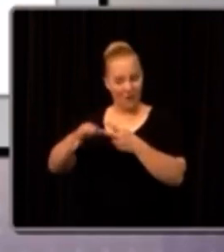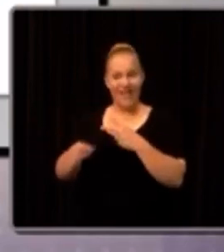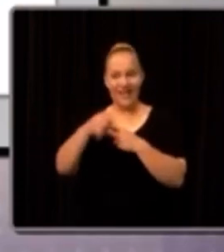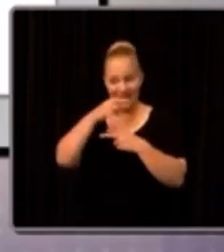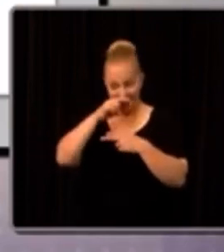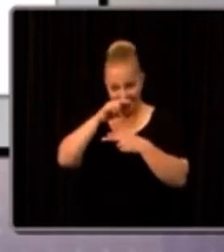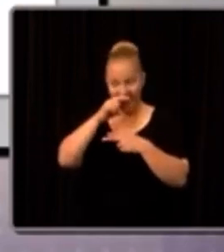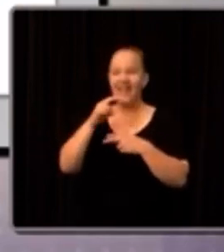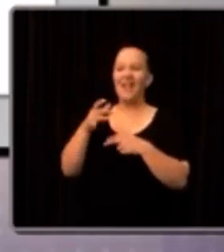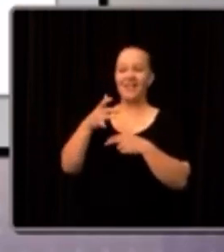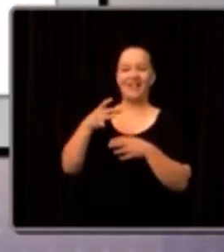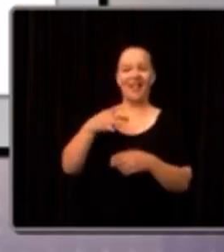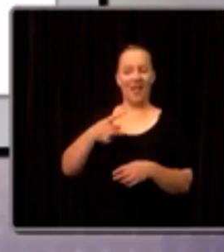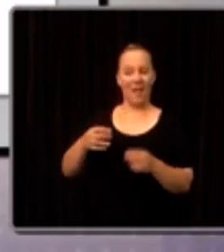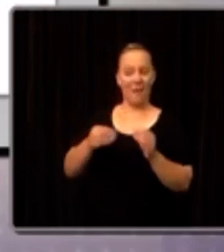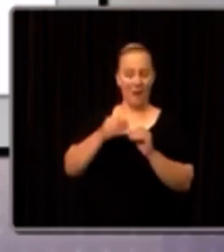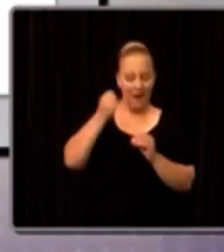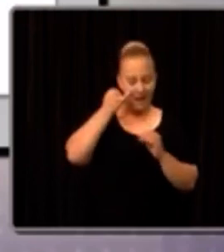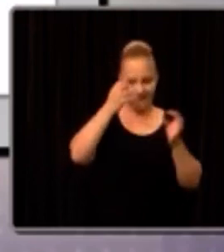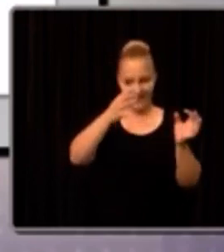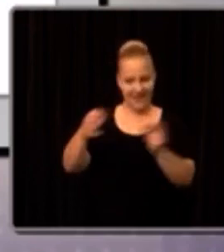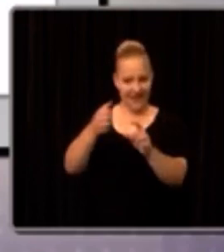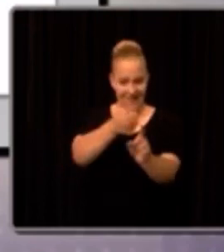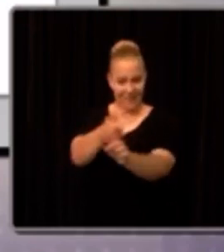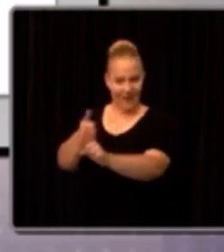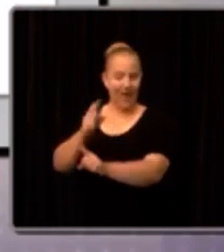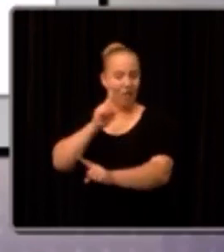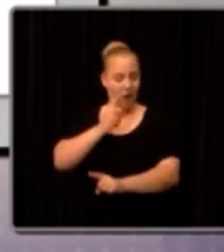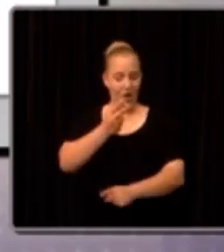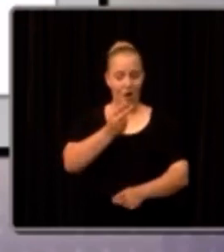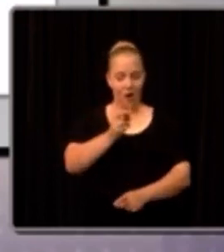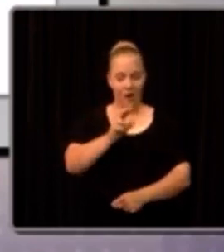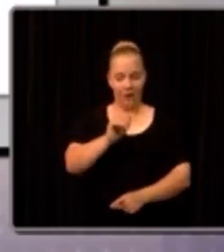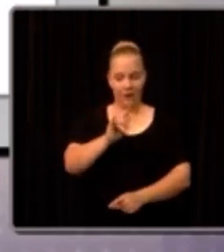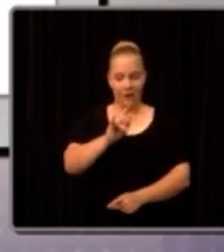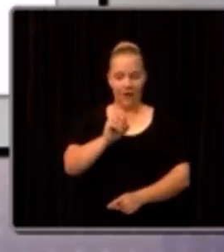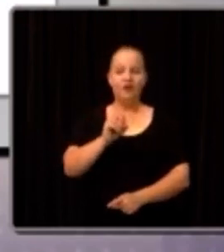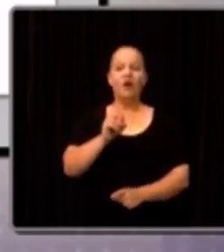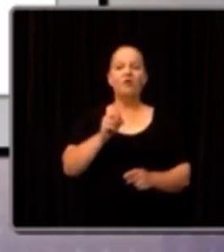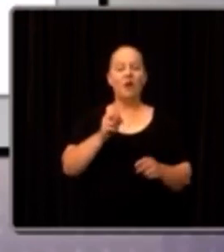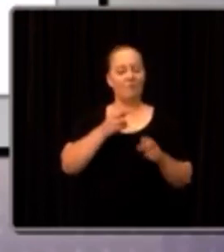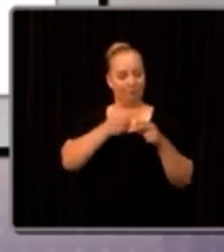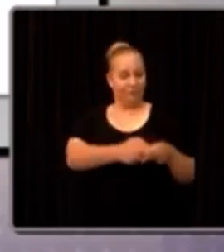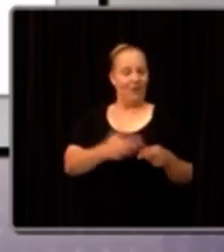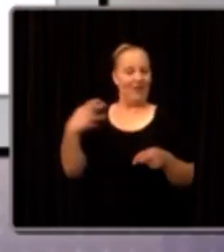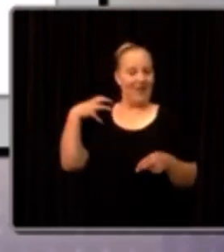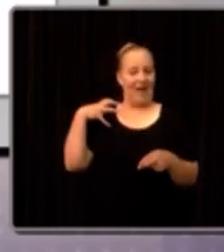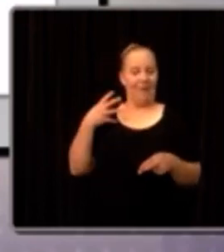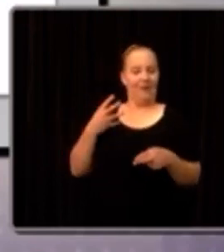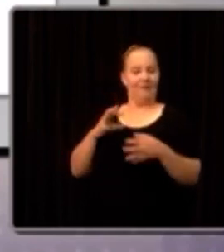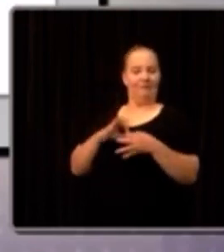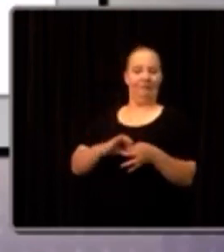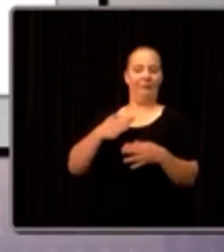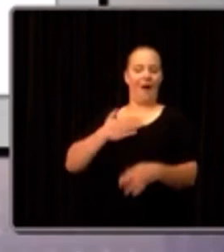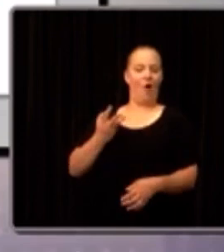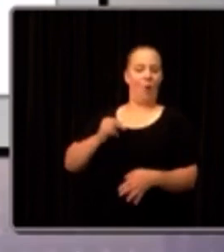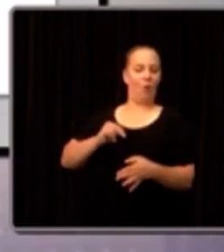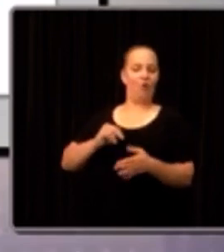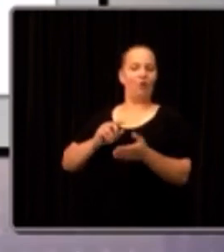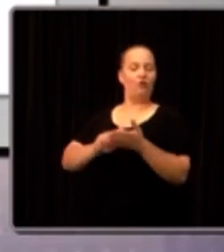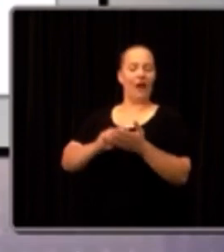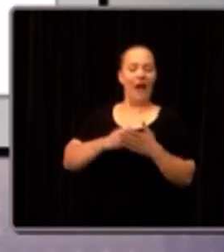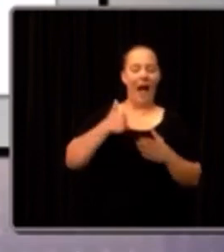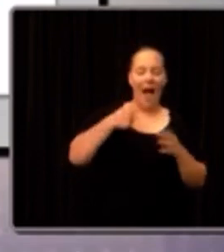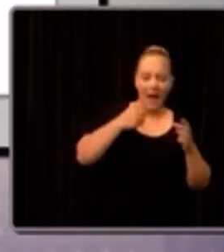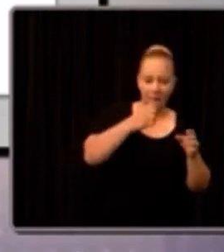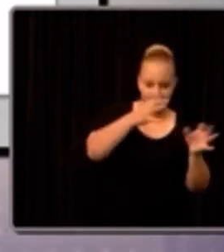when they get to make their decisions and be, I think I heard that Heritage, they called it the captain of your own writing. Like, so when the kids can make those decisions, the